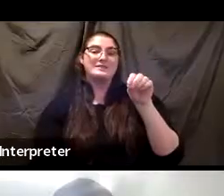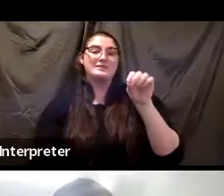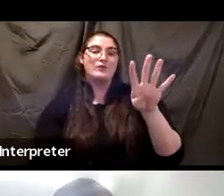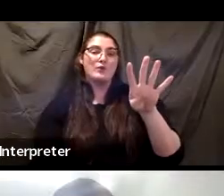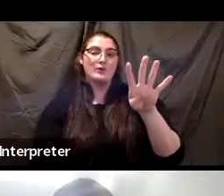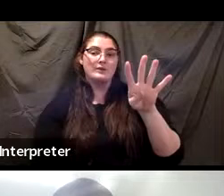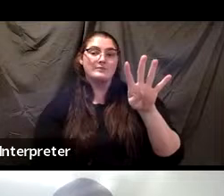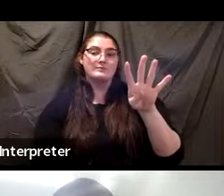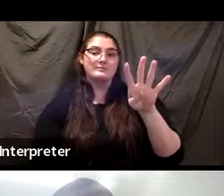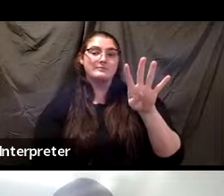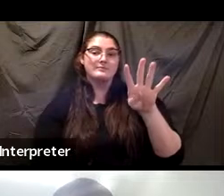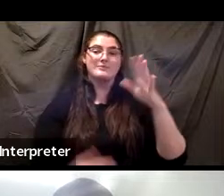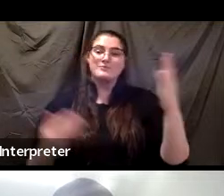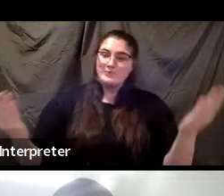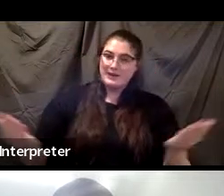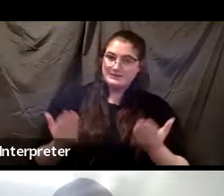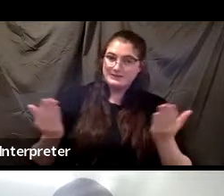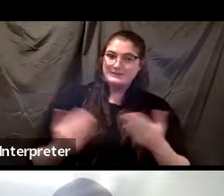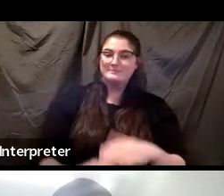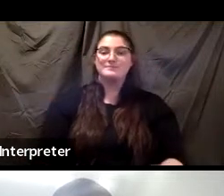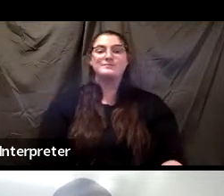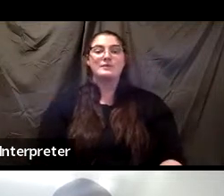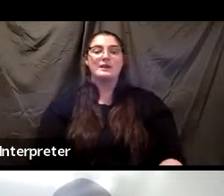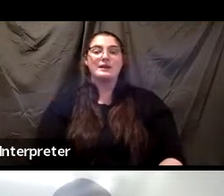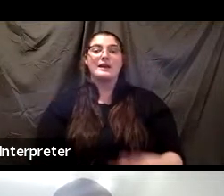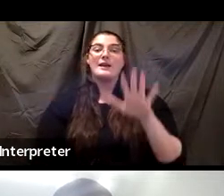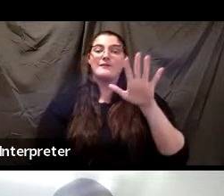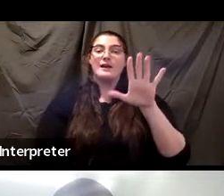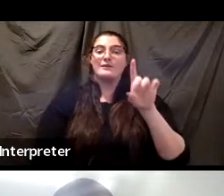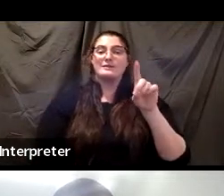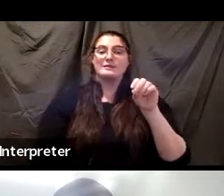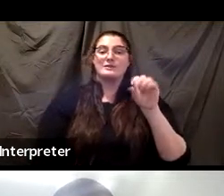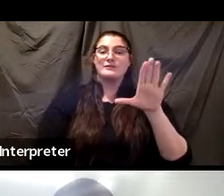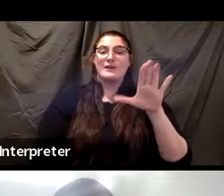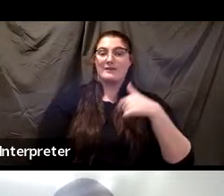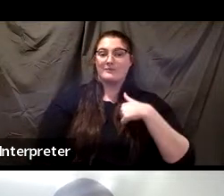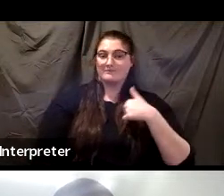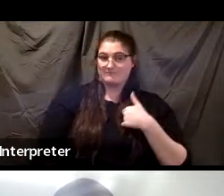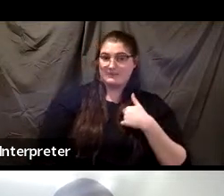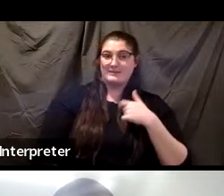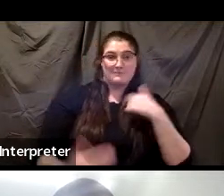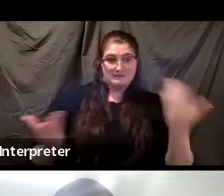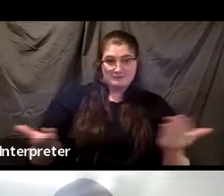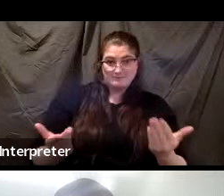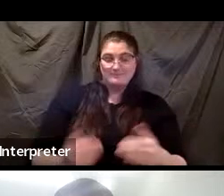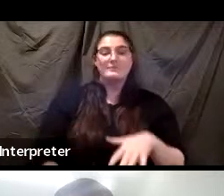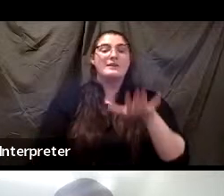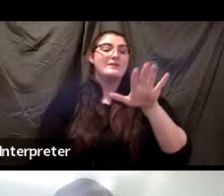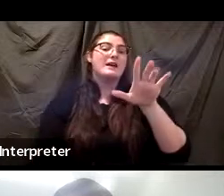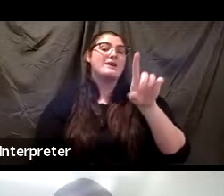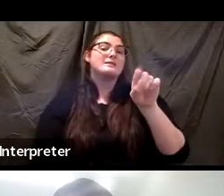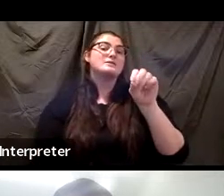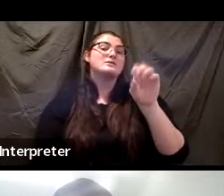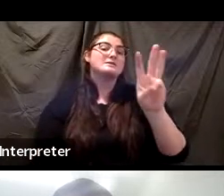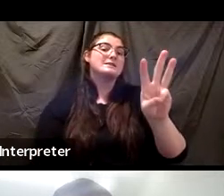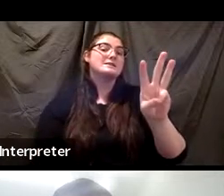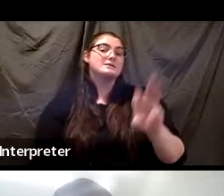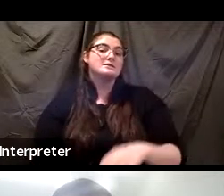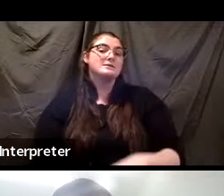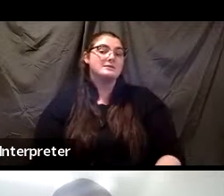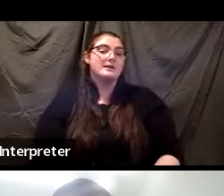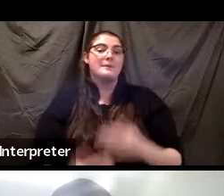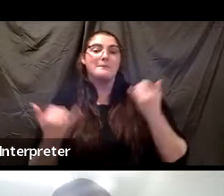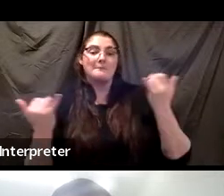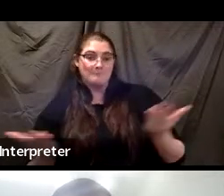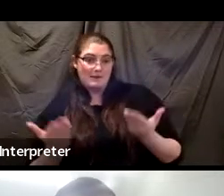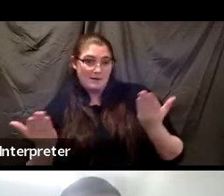5D04. Present. I am 5D05. I am present. 5D06.